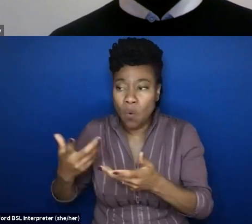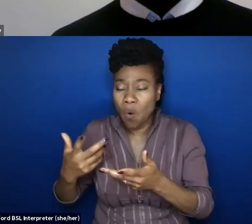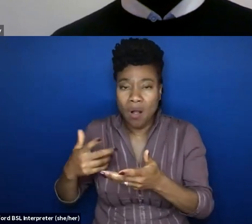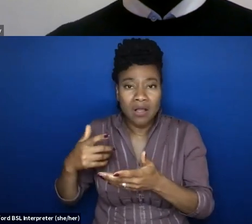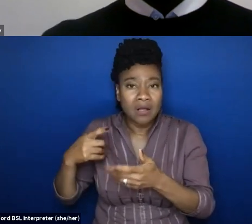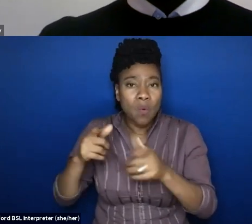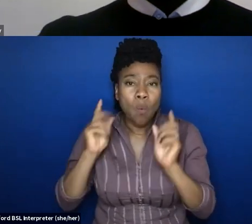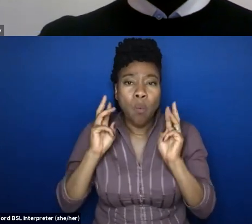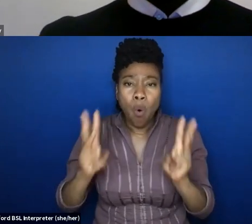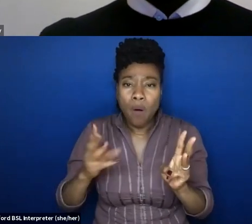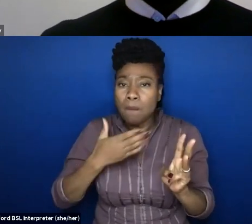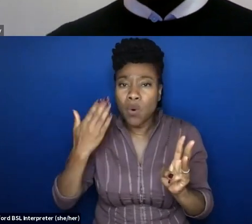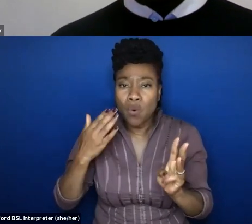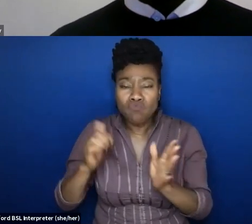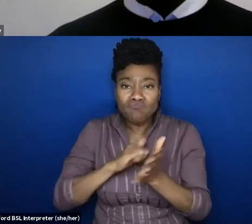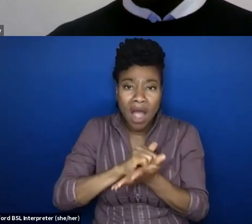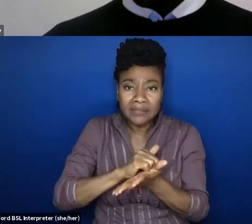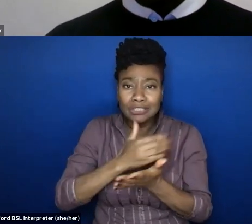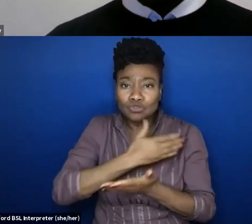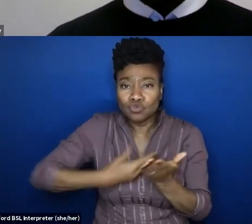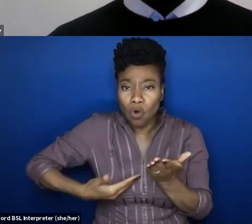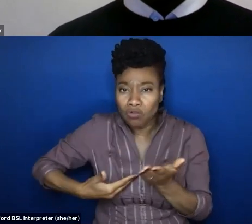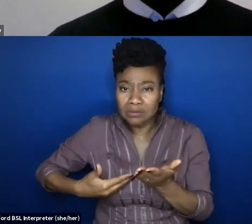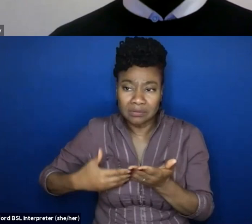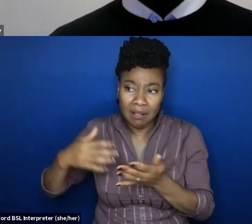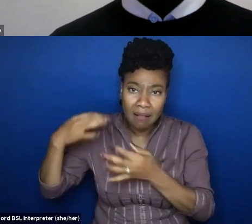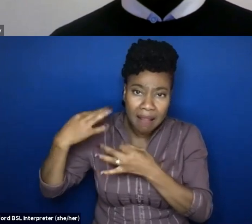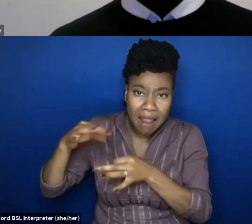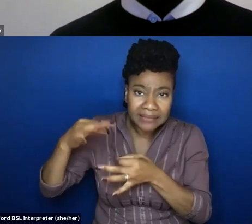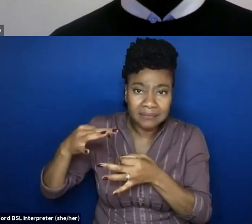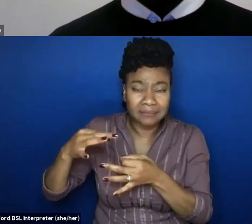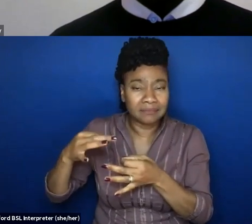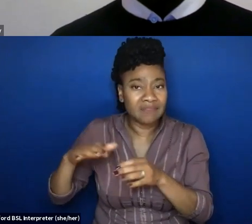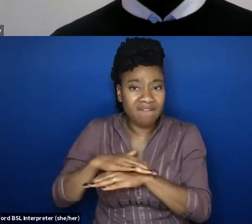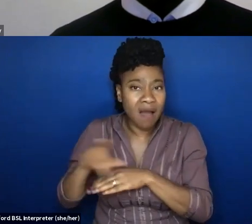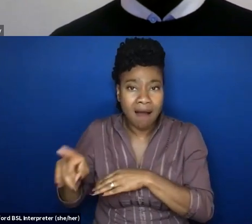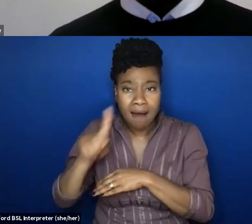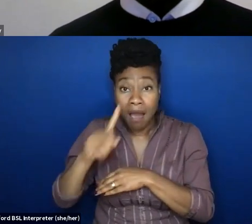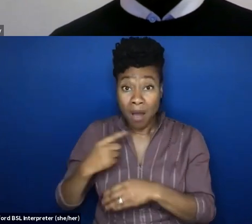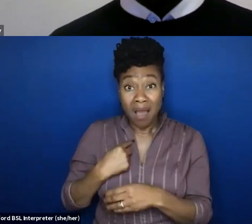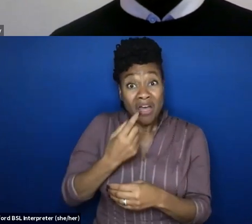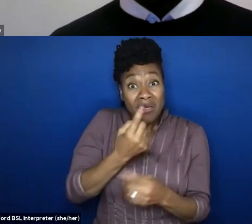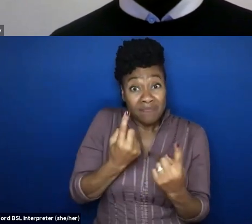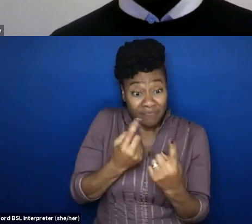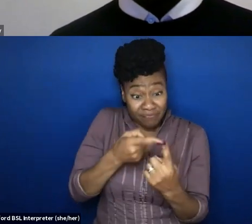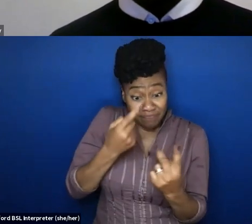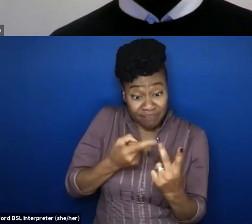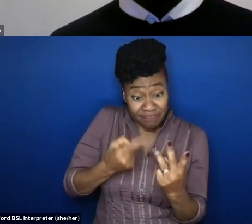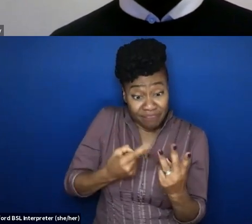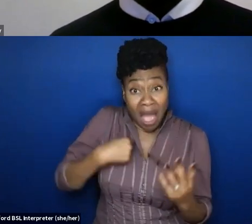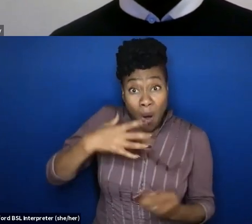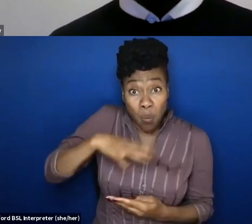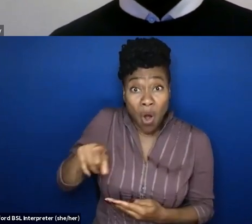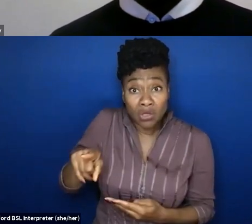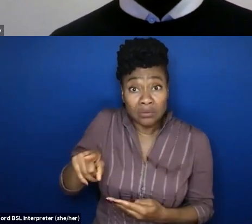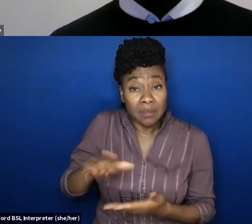So there were loads of things that I wanted to have that would have maybe benefited me, because diet is very important to